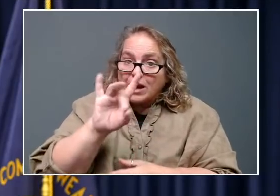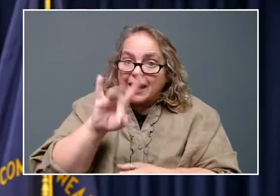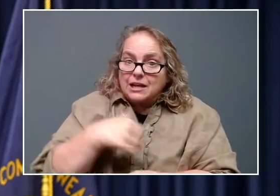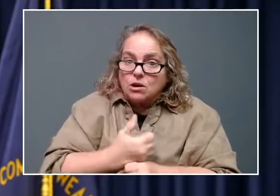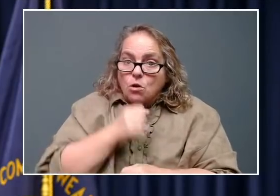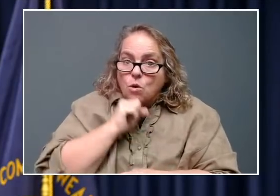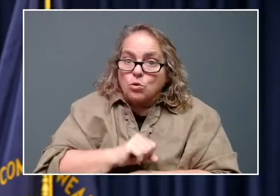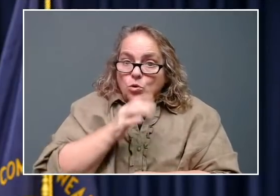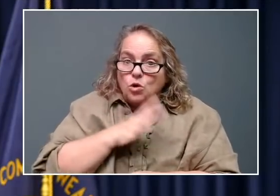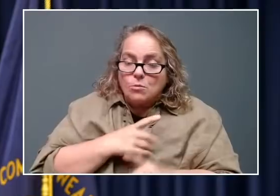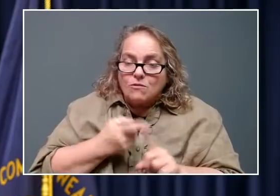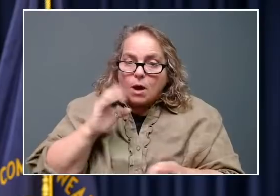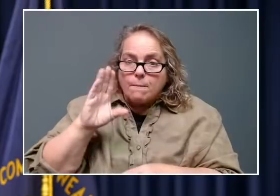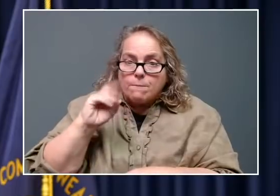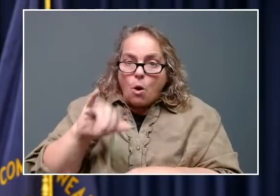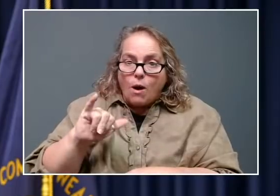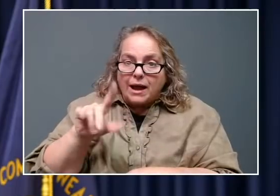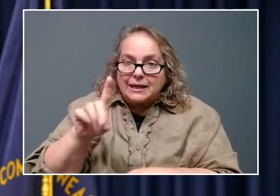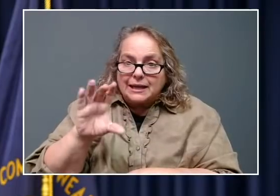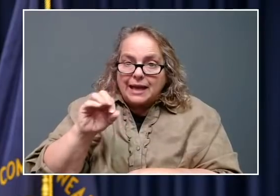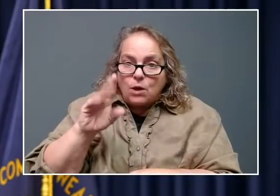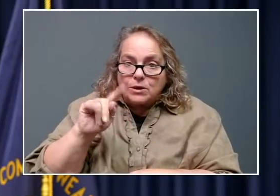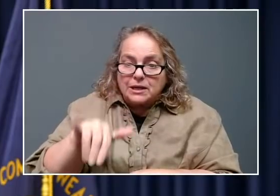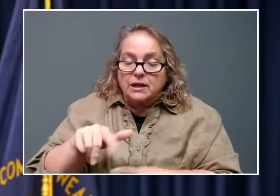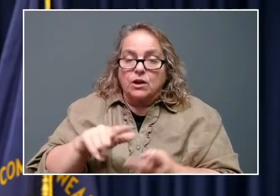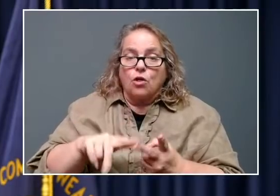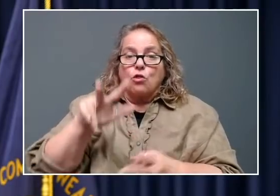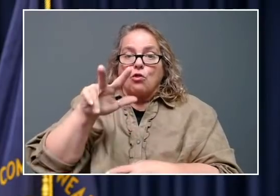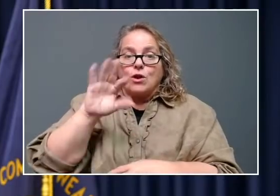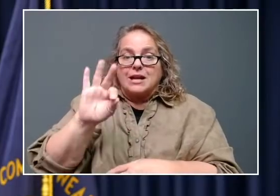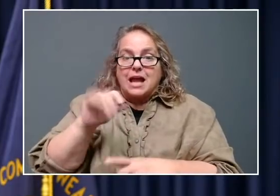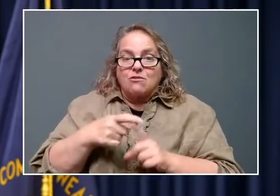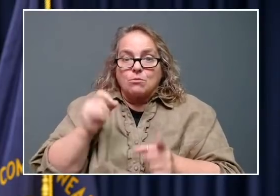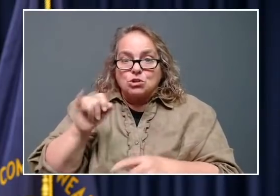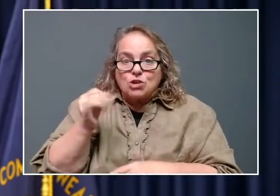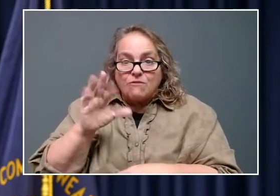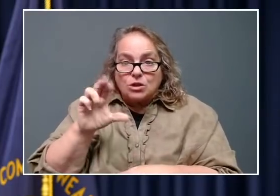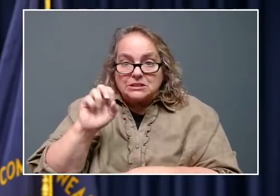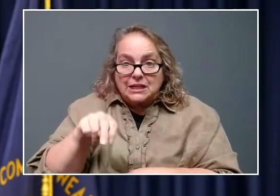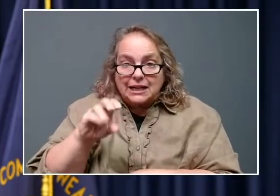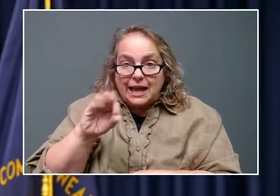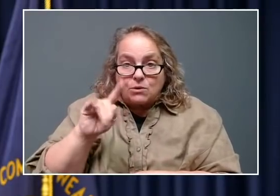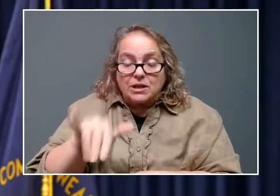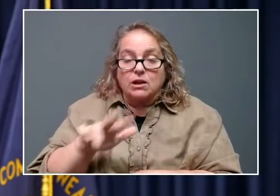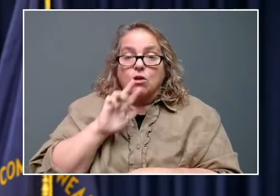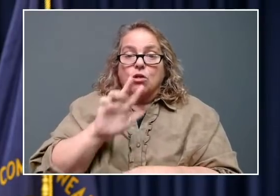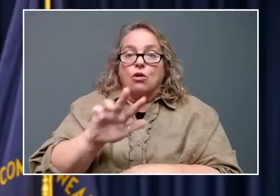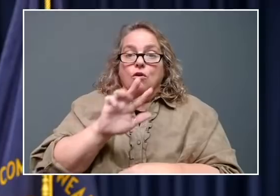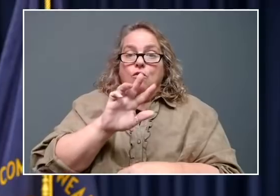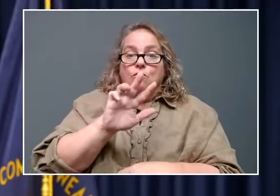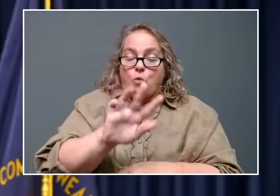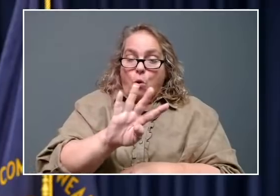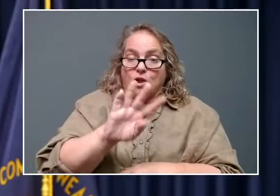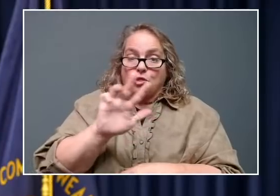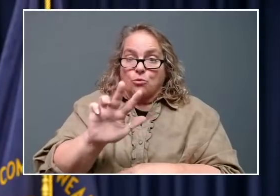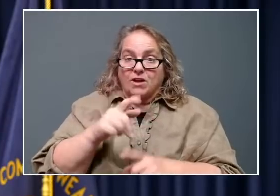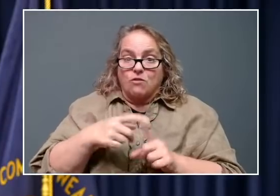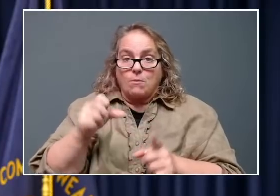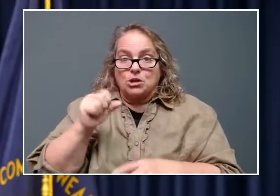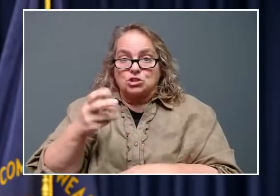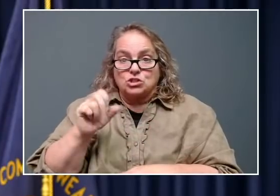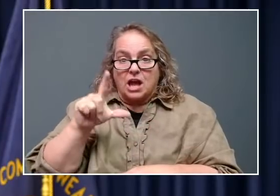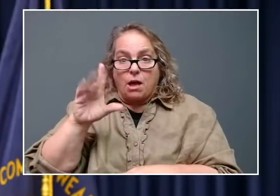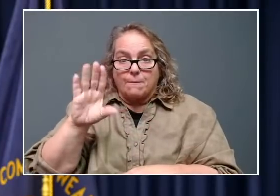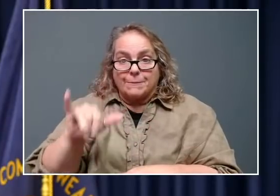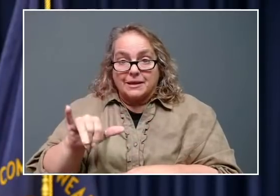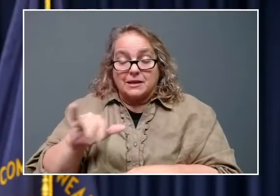a 49-year-old from Jefferson County, a 43-year-old from Shelby County. Our positivity rate as